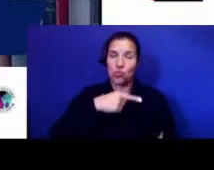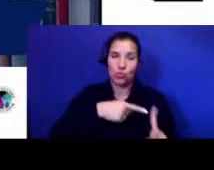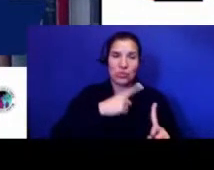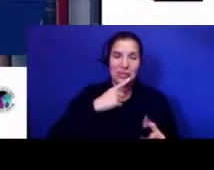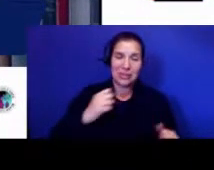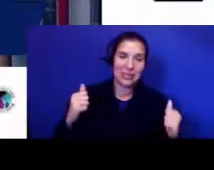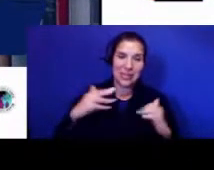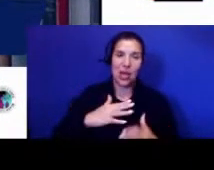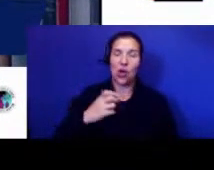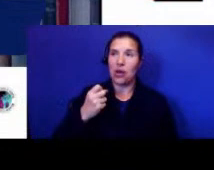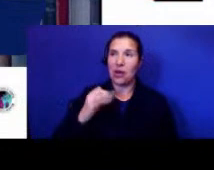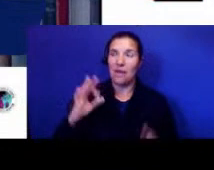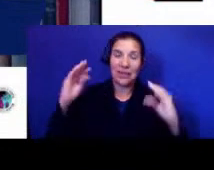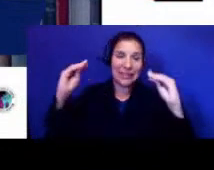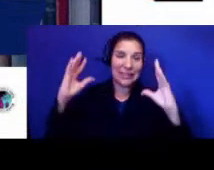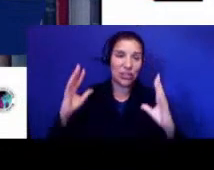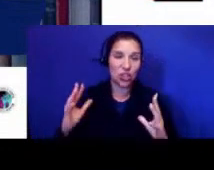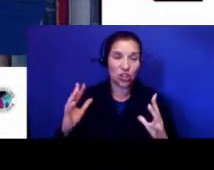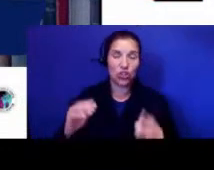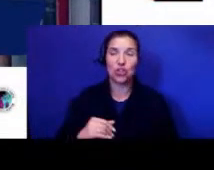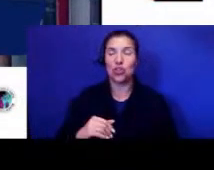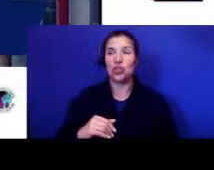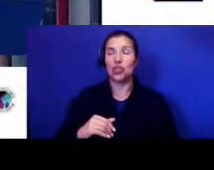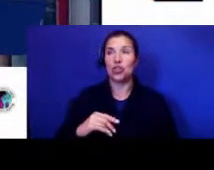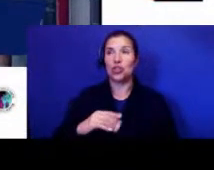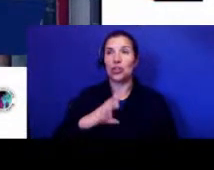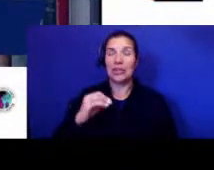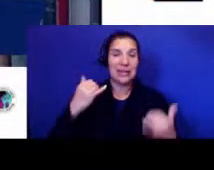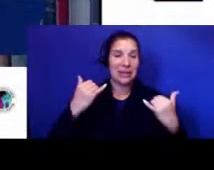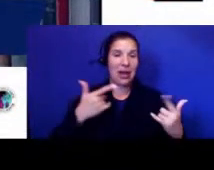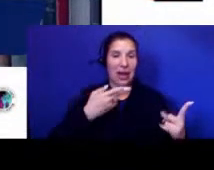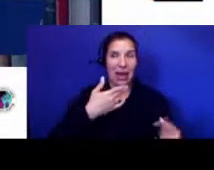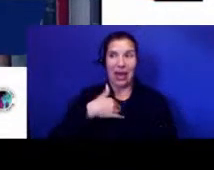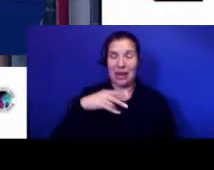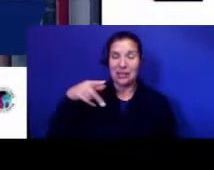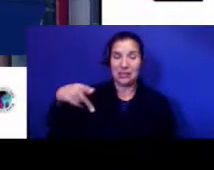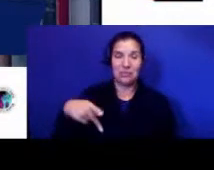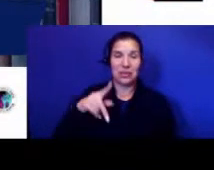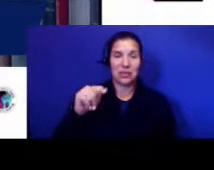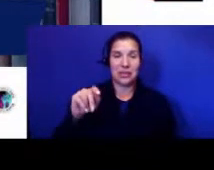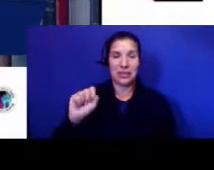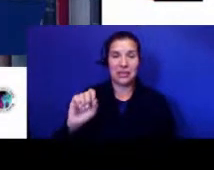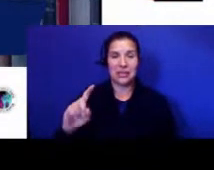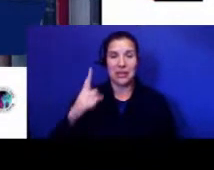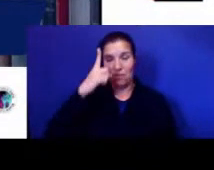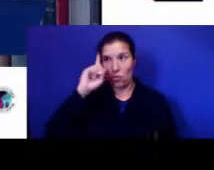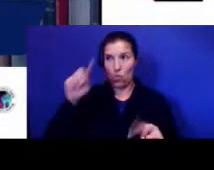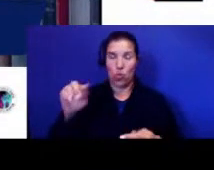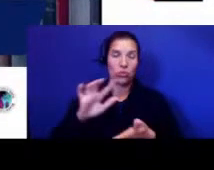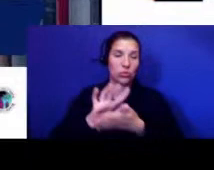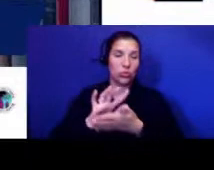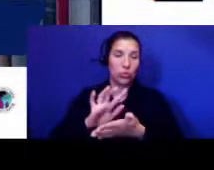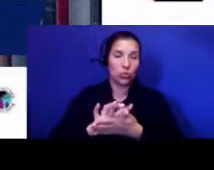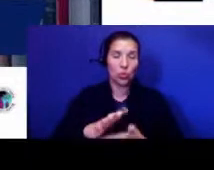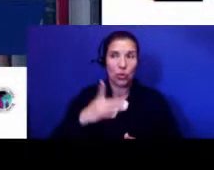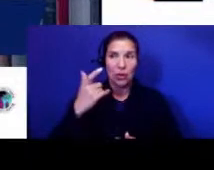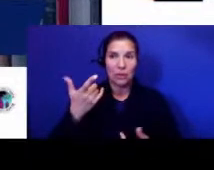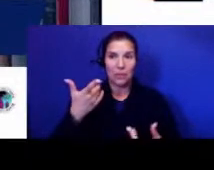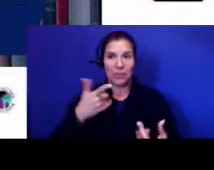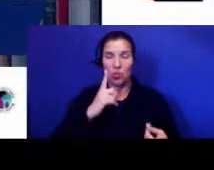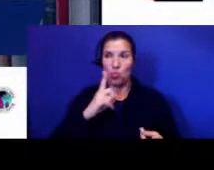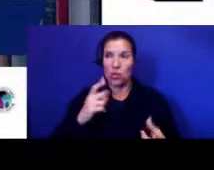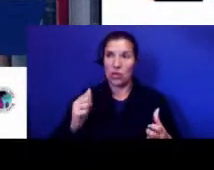of teachers, and now has PTSD from going to school and giving it his